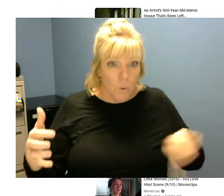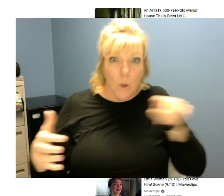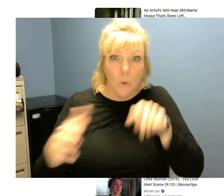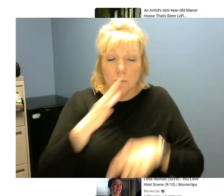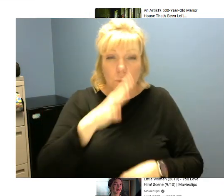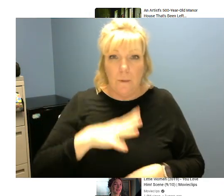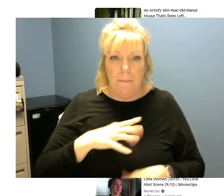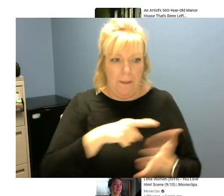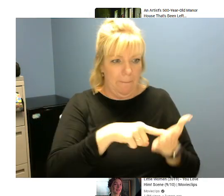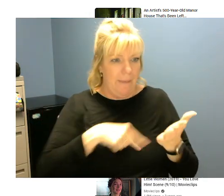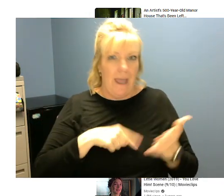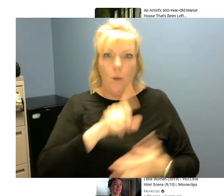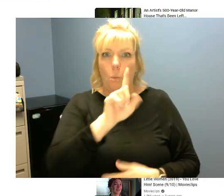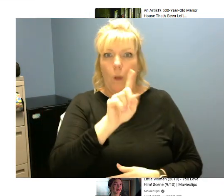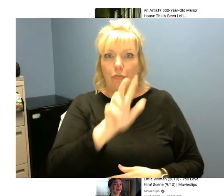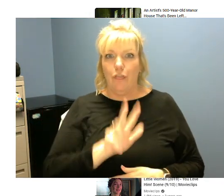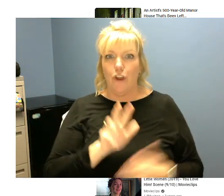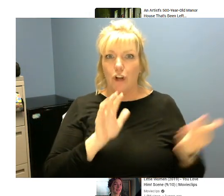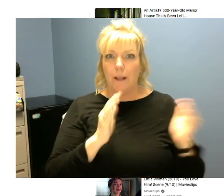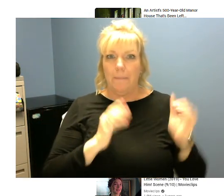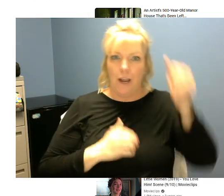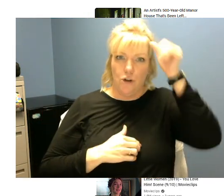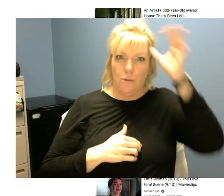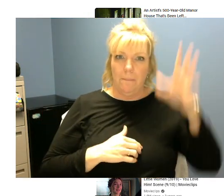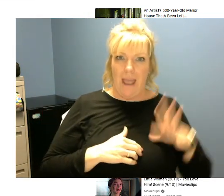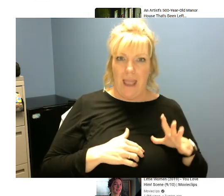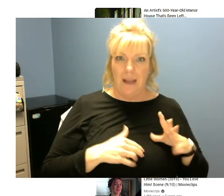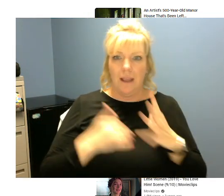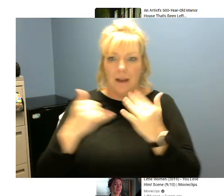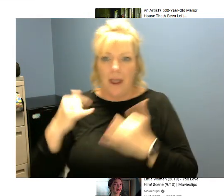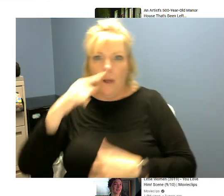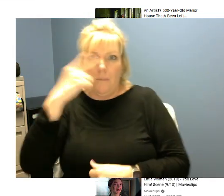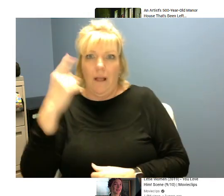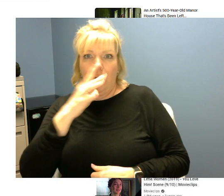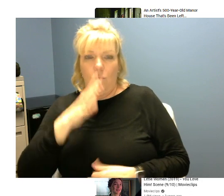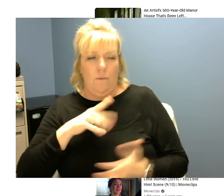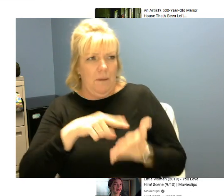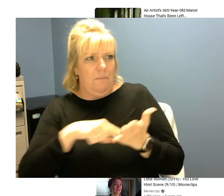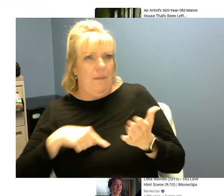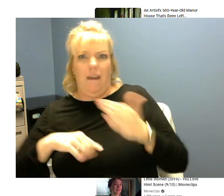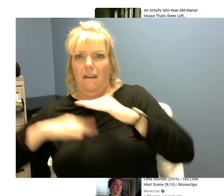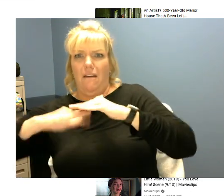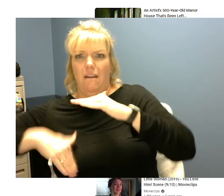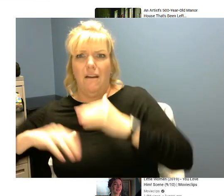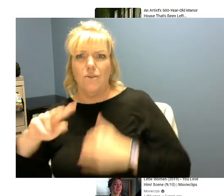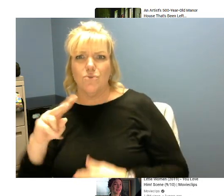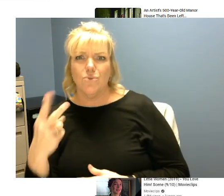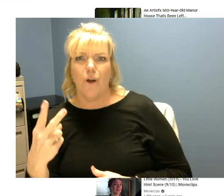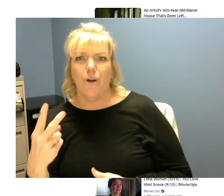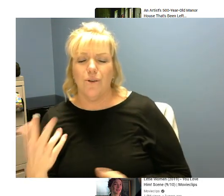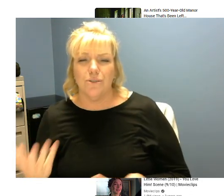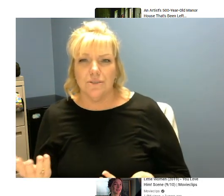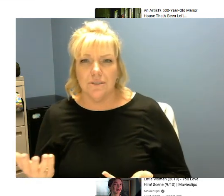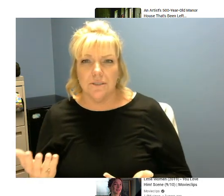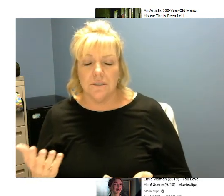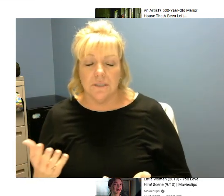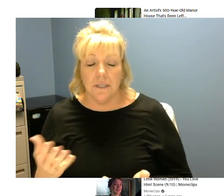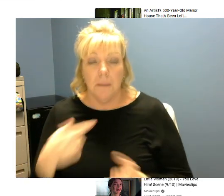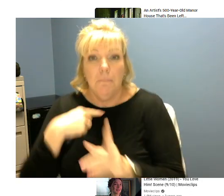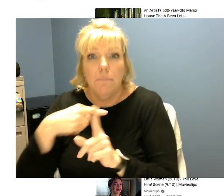being paid $2 less. And look at all the stuff she's doing there. It's pretty